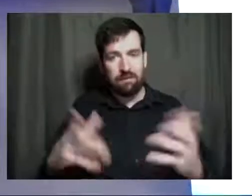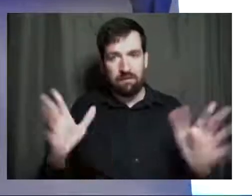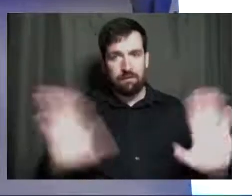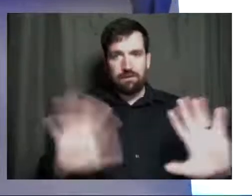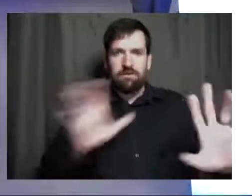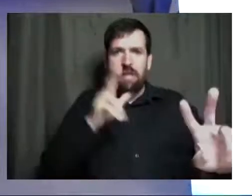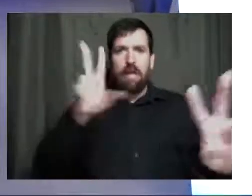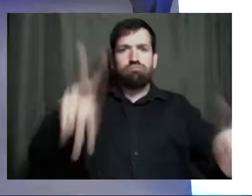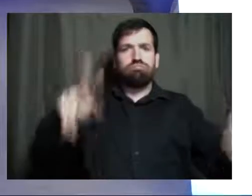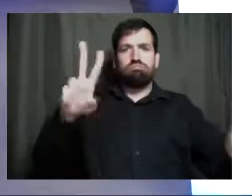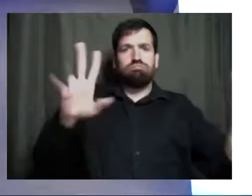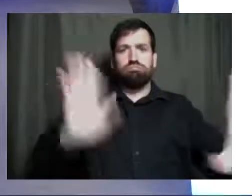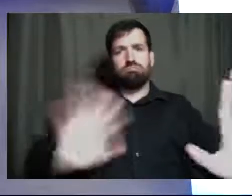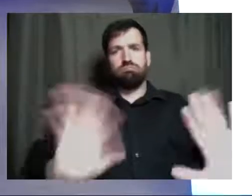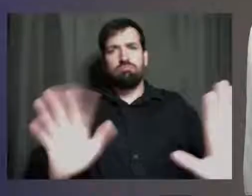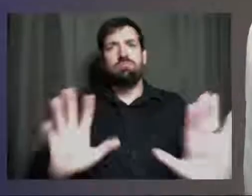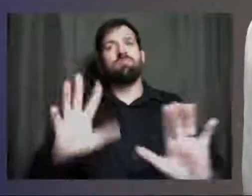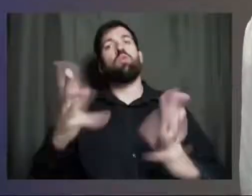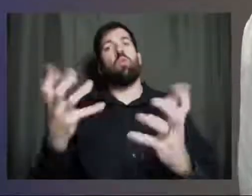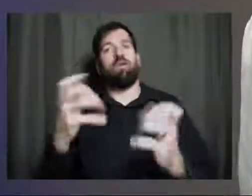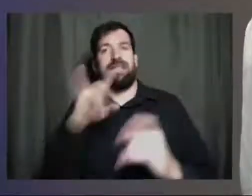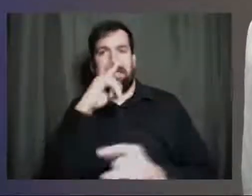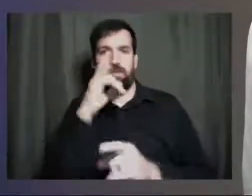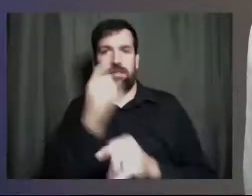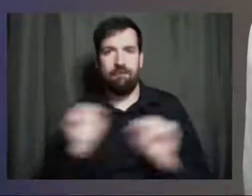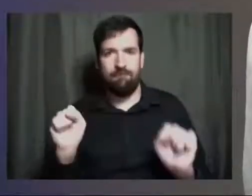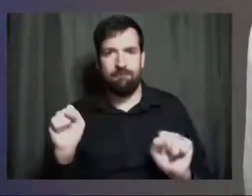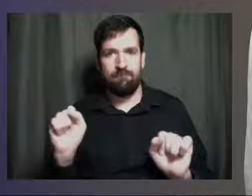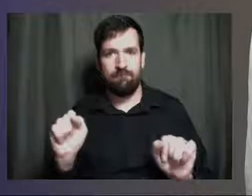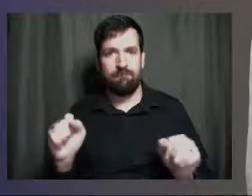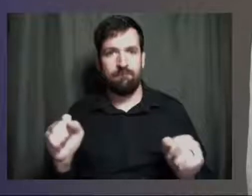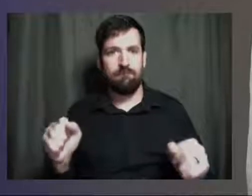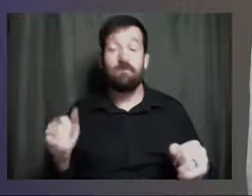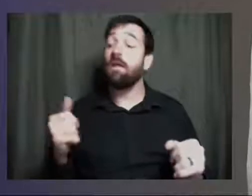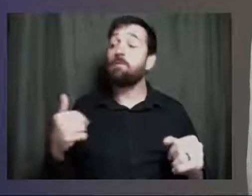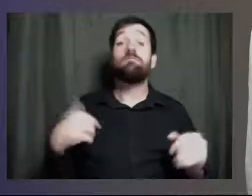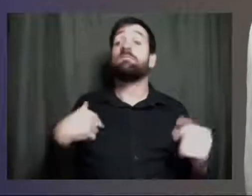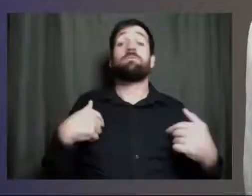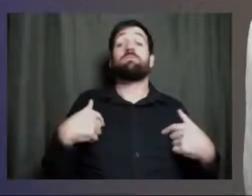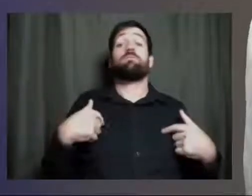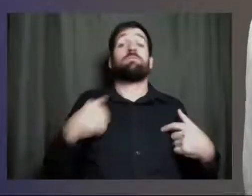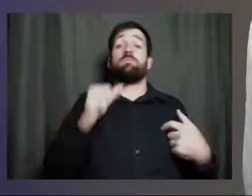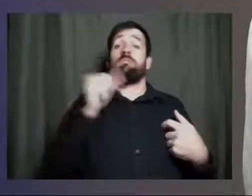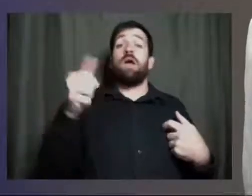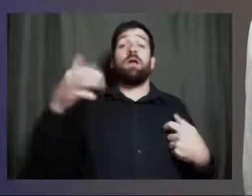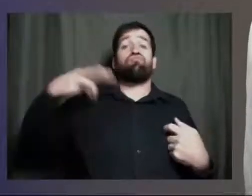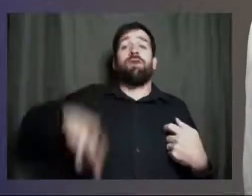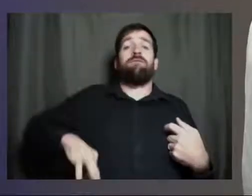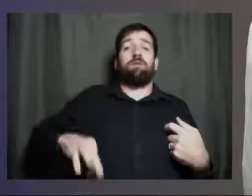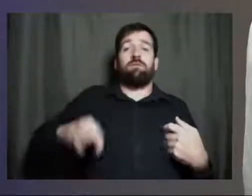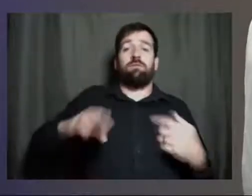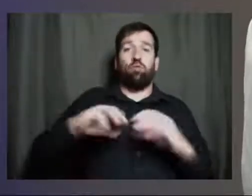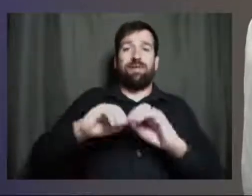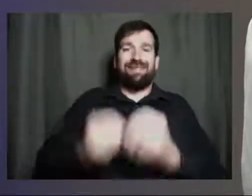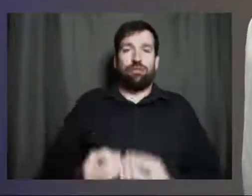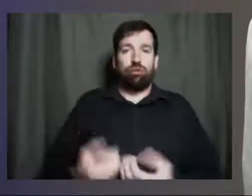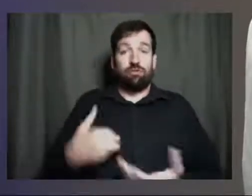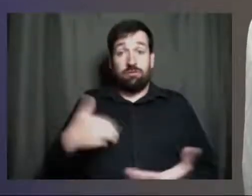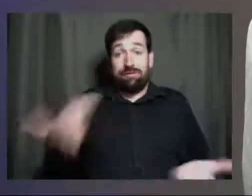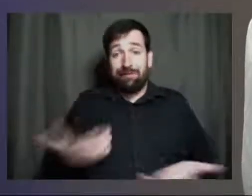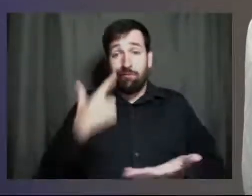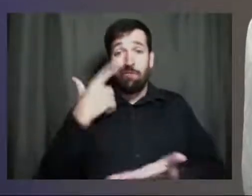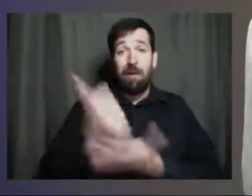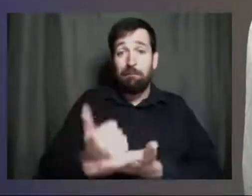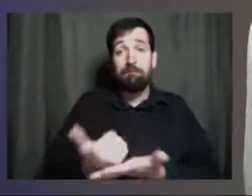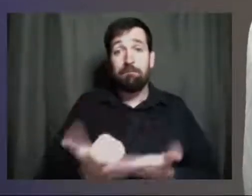to make sure kids are safe. Absolutely right. We are a nonprofit organization that is here to help anybody who calls.